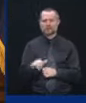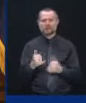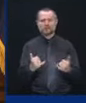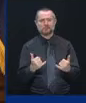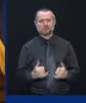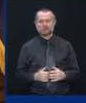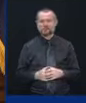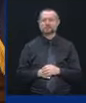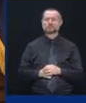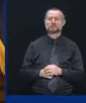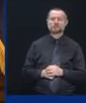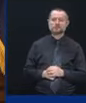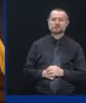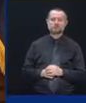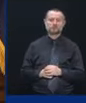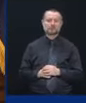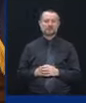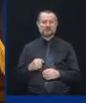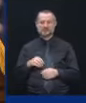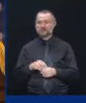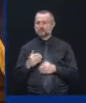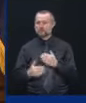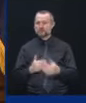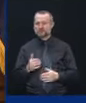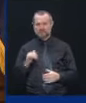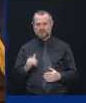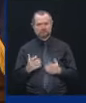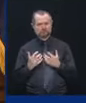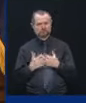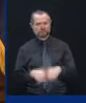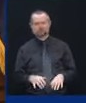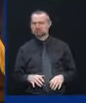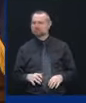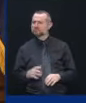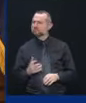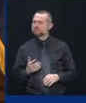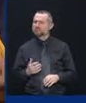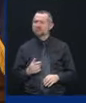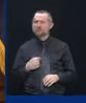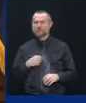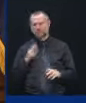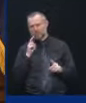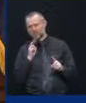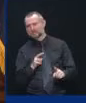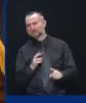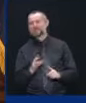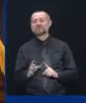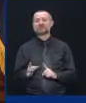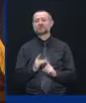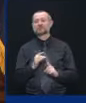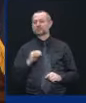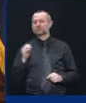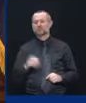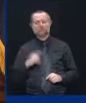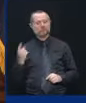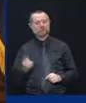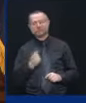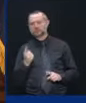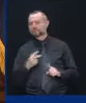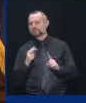we're moving down this path. We're watching the infection rate, right? And it's always a